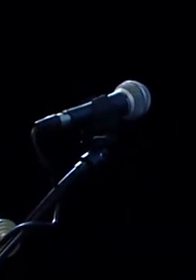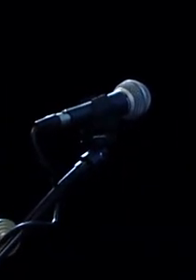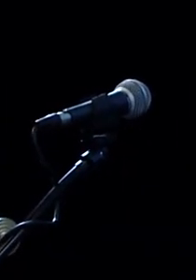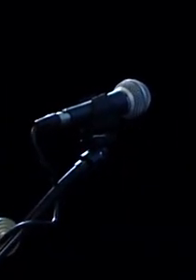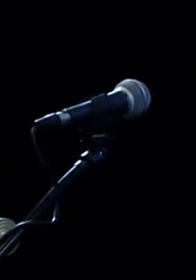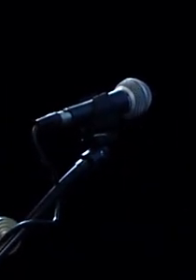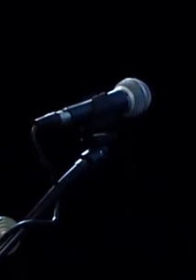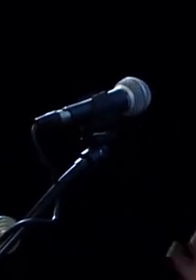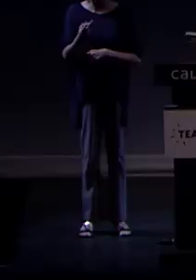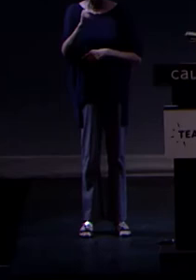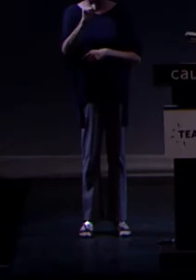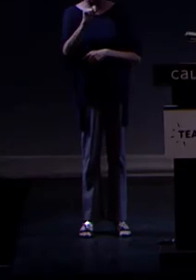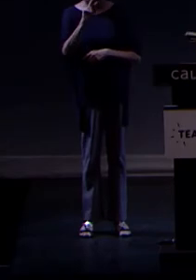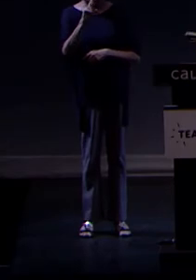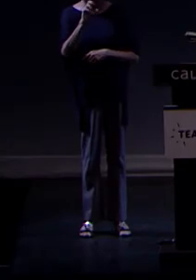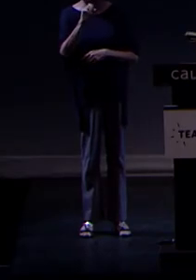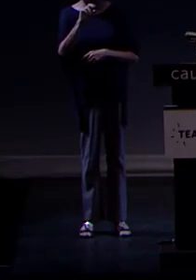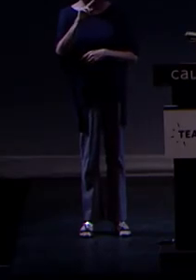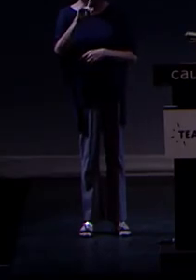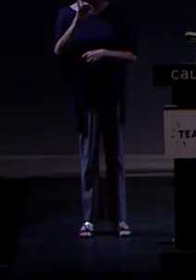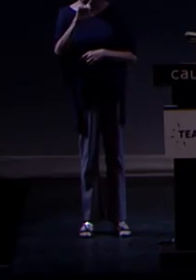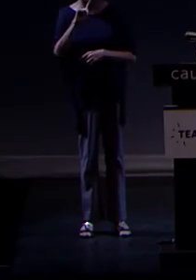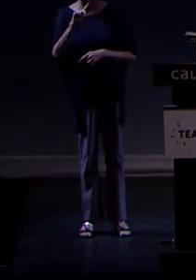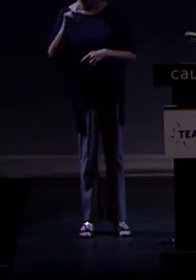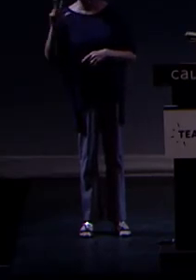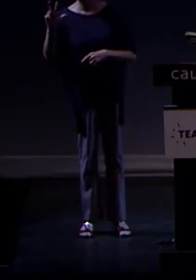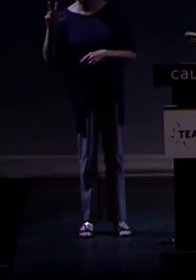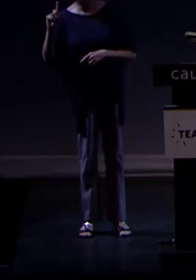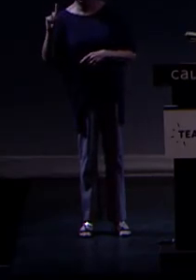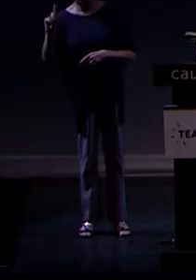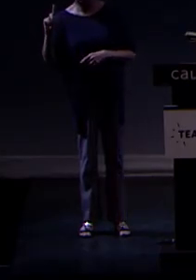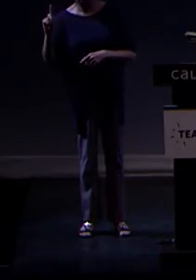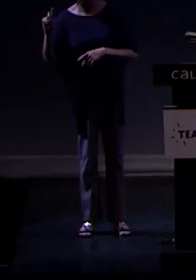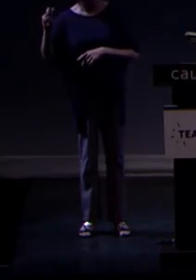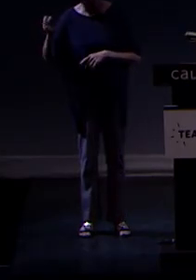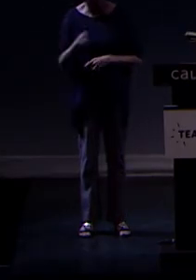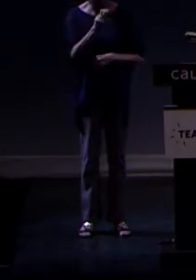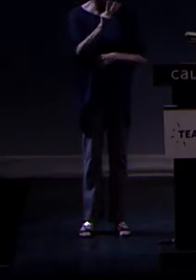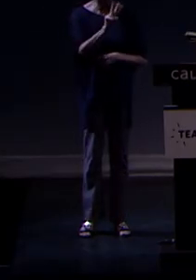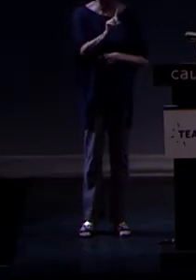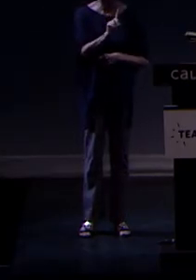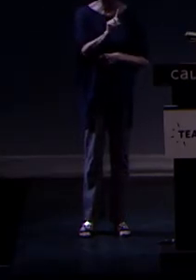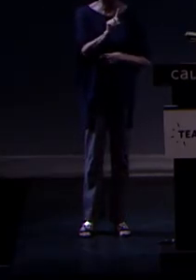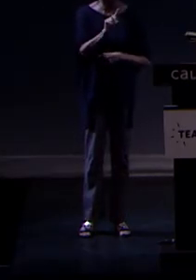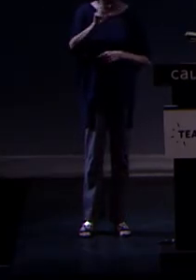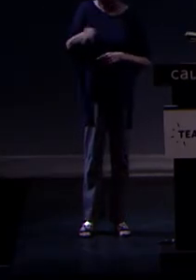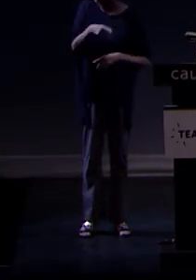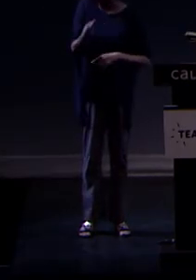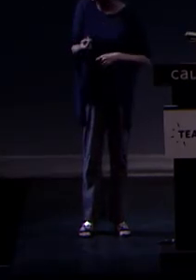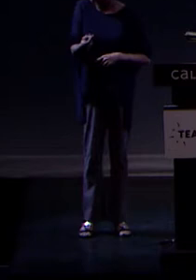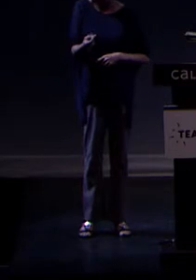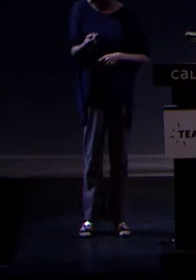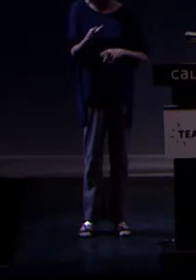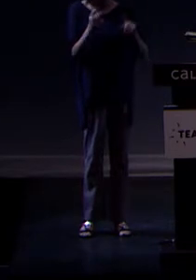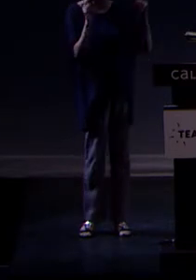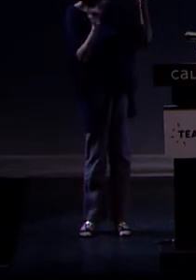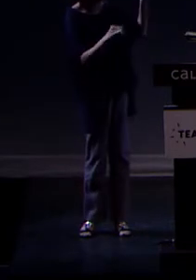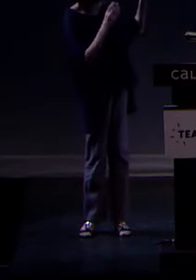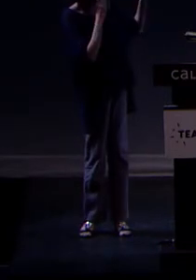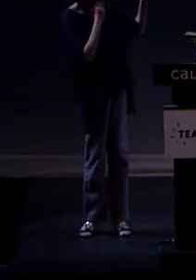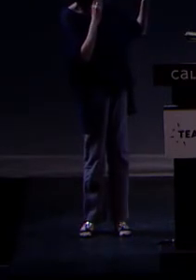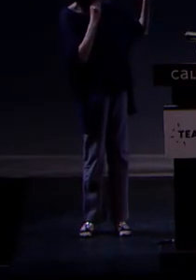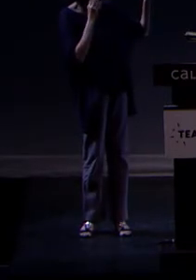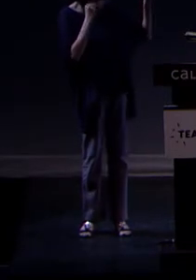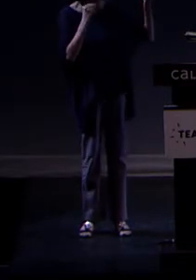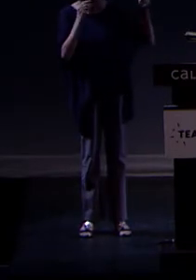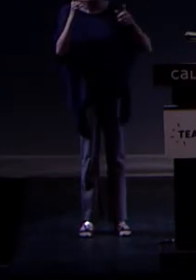trompe l'oeil because he's going from three-dimensional space into two-dimensional space. And this type of experience can only be experienced